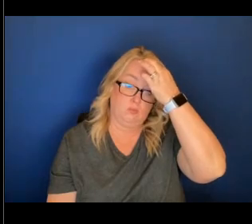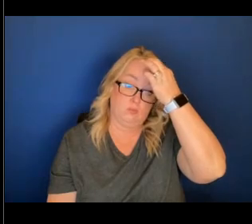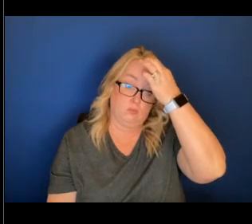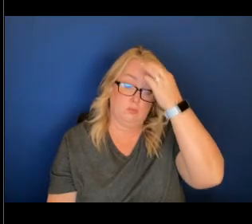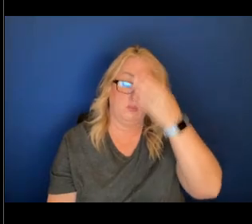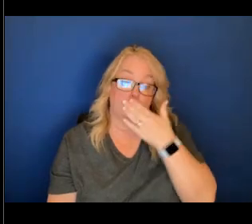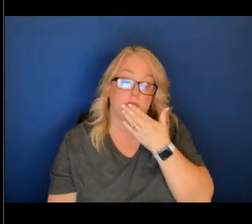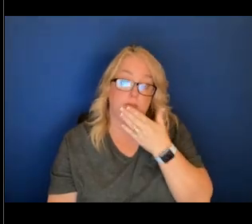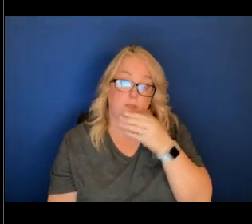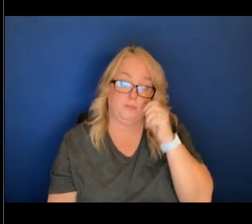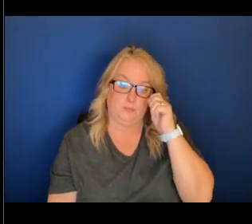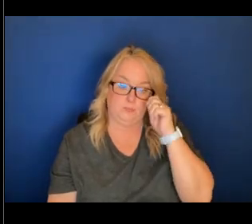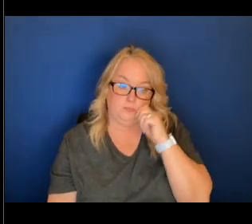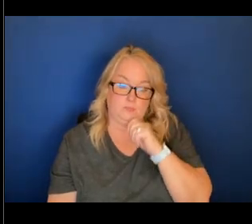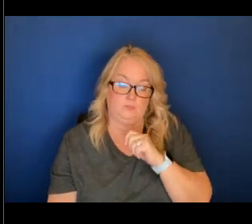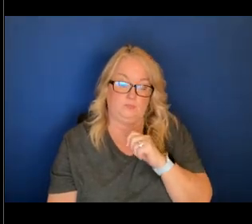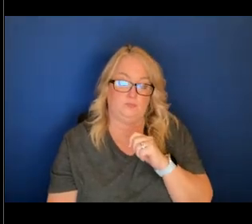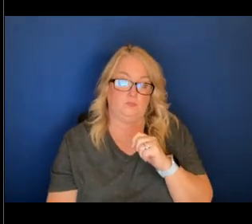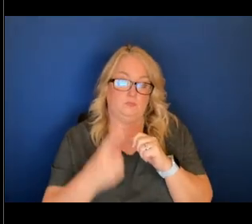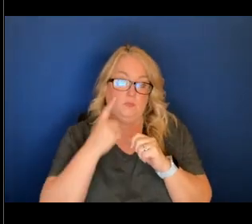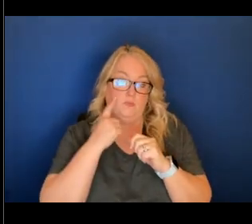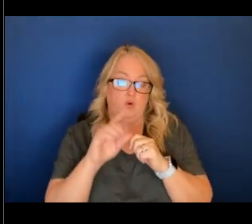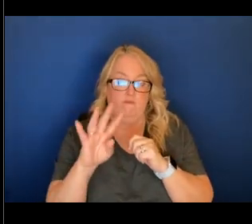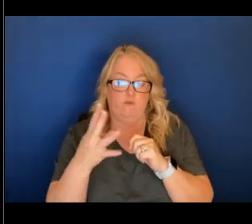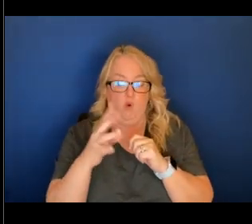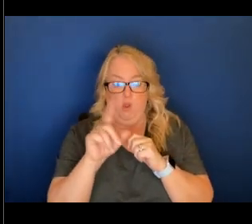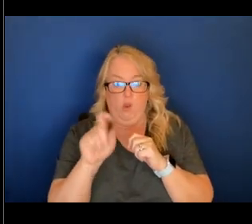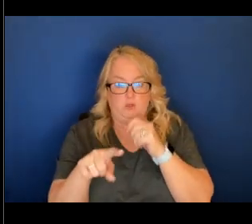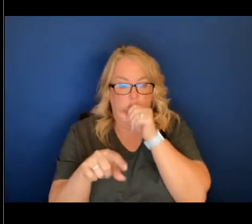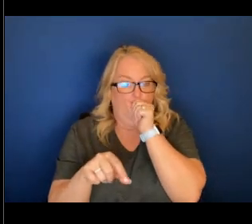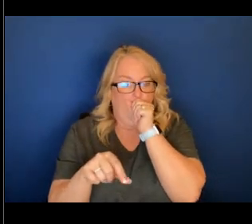Thanks, Crystal. For the fourth knowledge check,